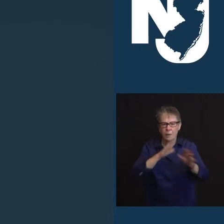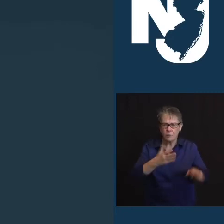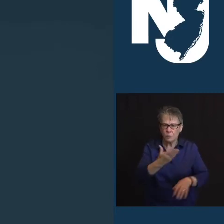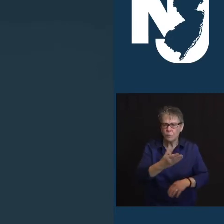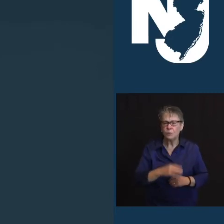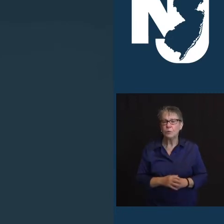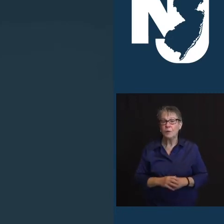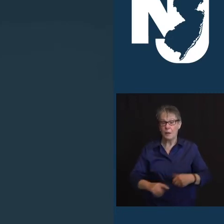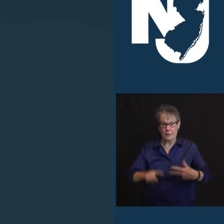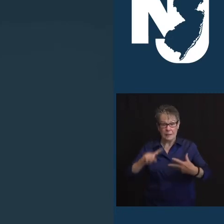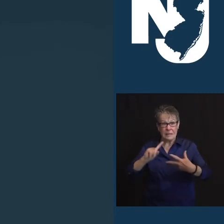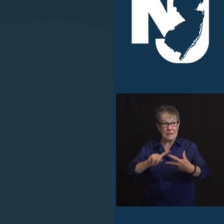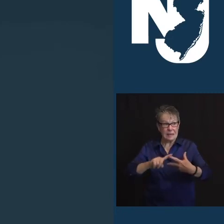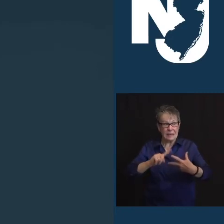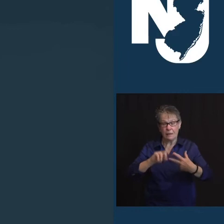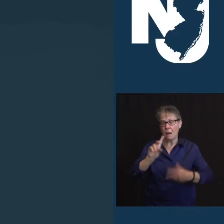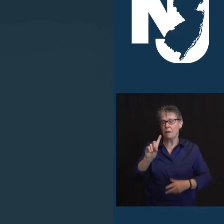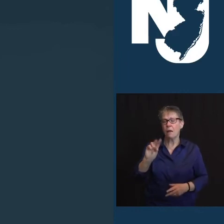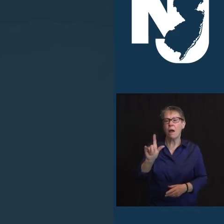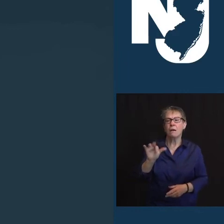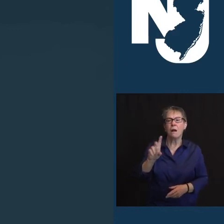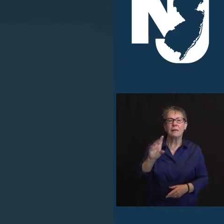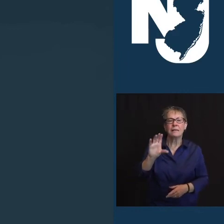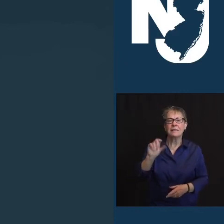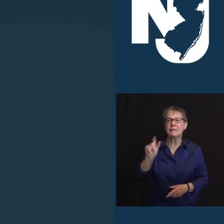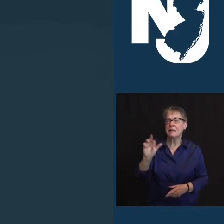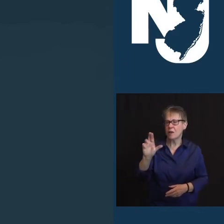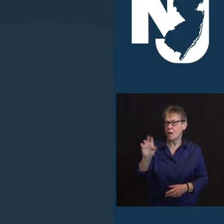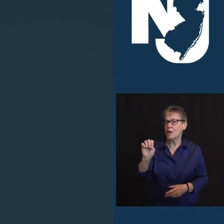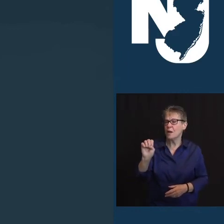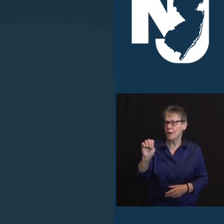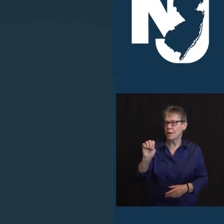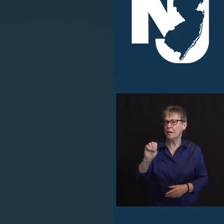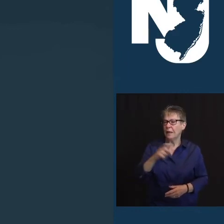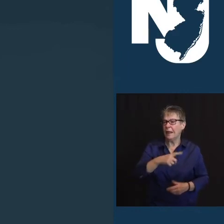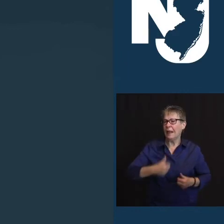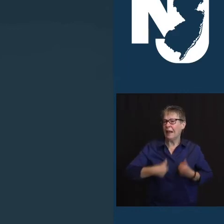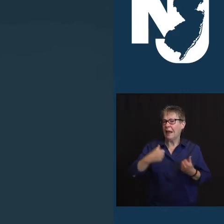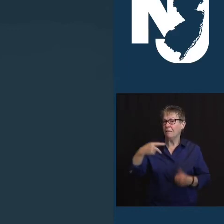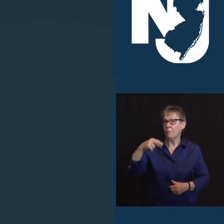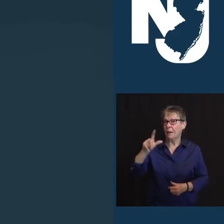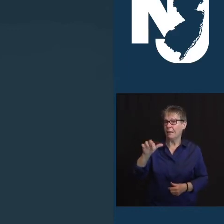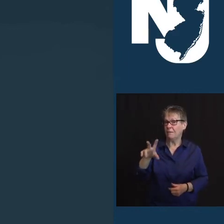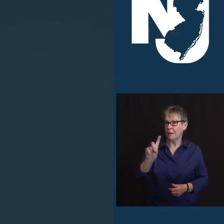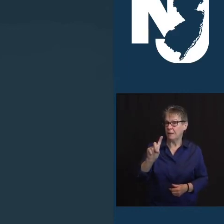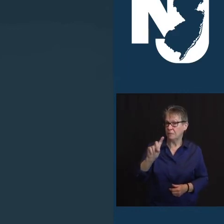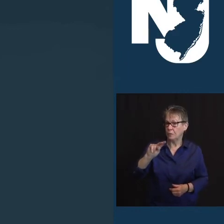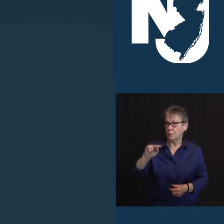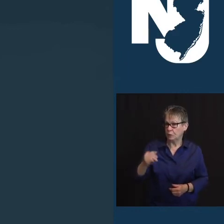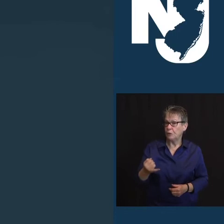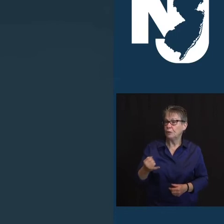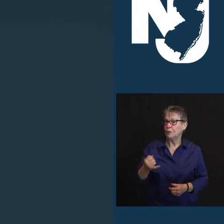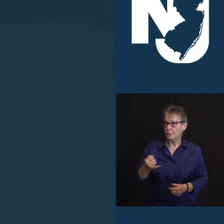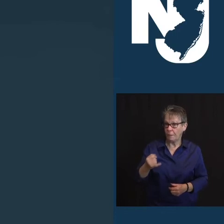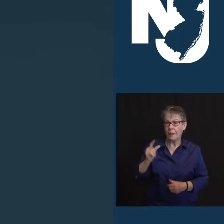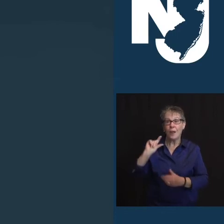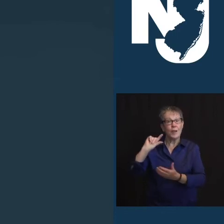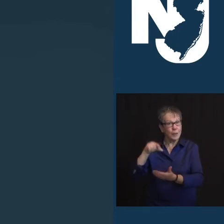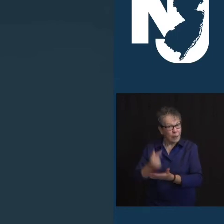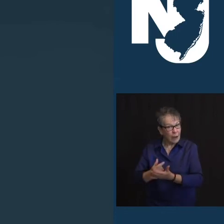of Donald Cesare, who called Plainfield home for many years. Following his graduation at Plainfield High, he joined the Army and served